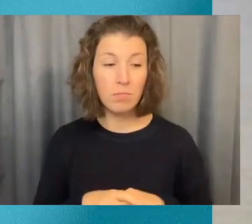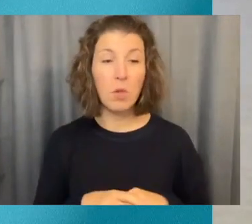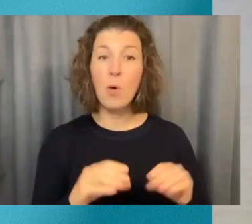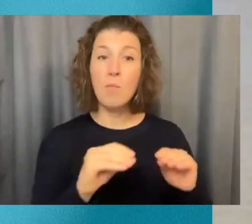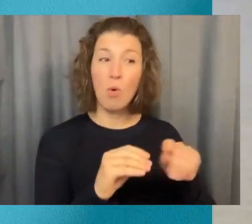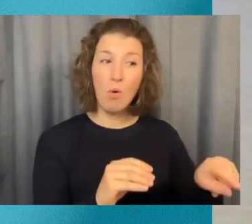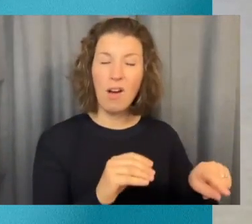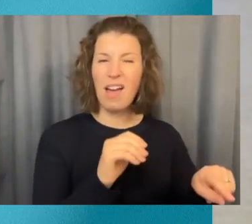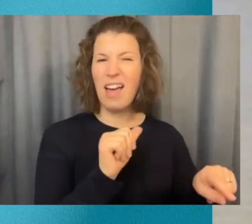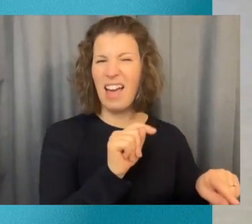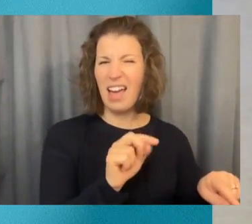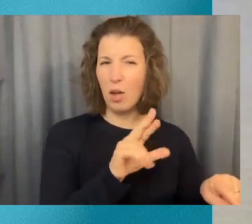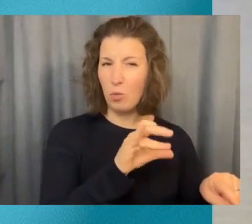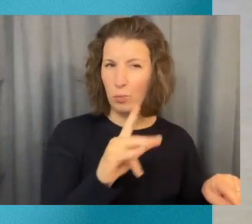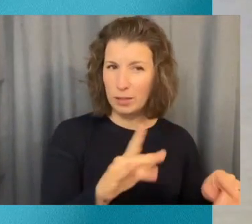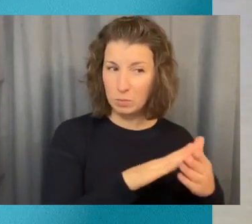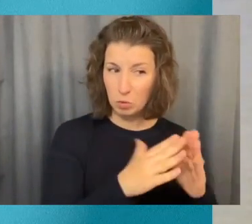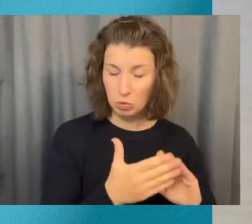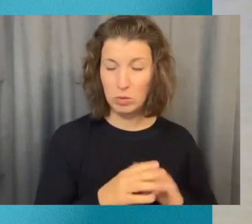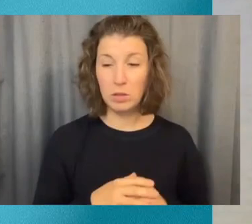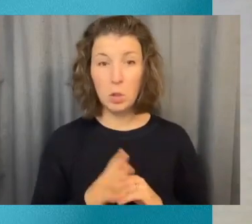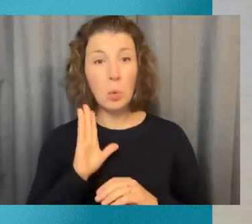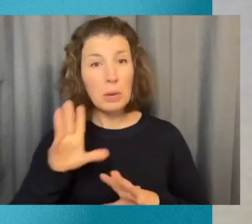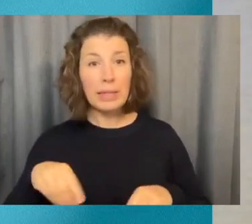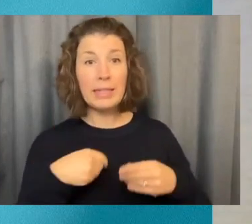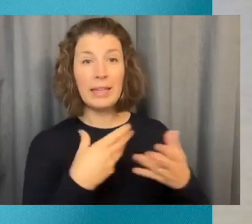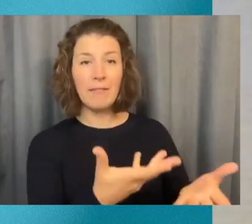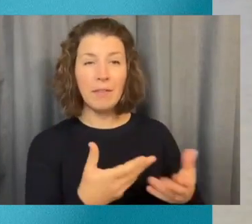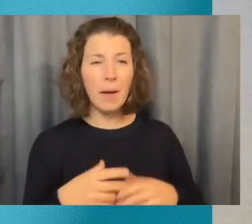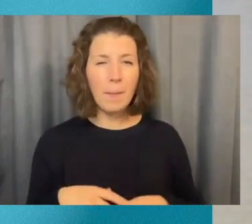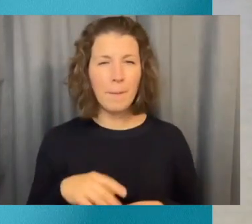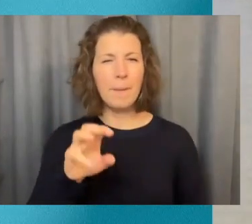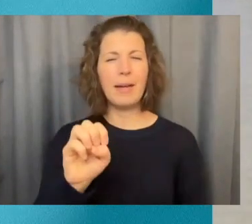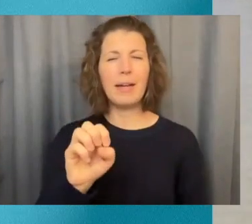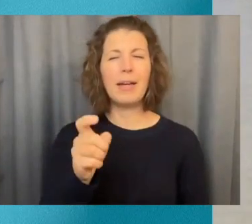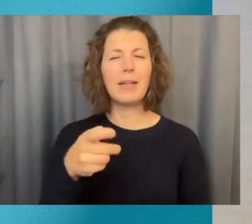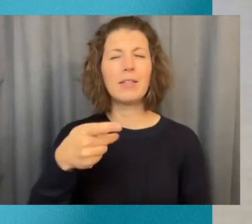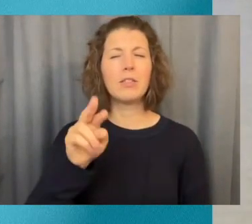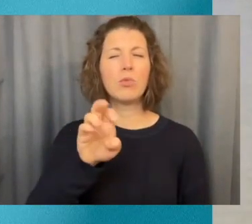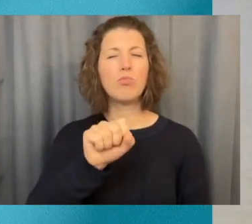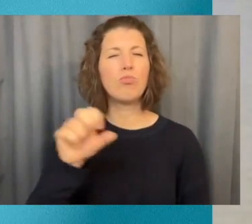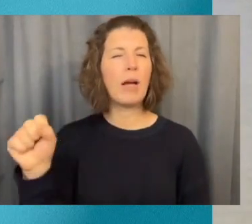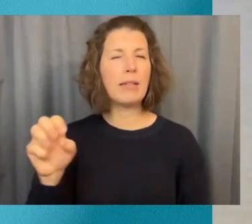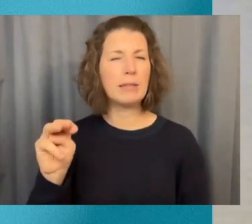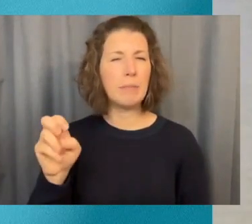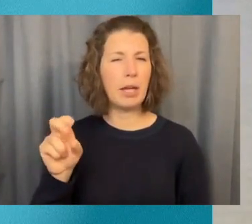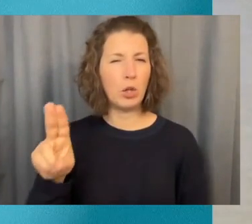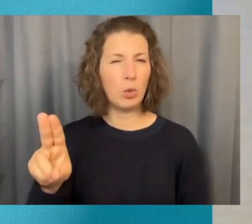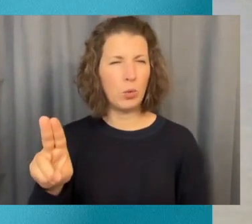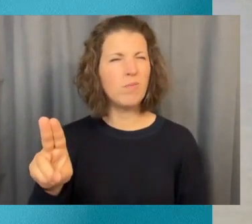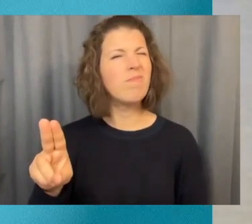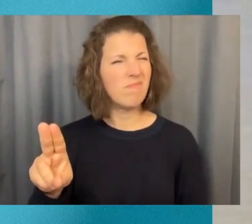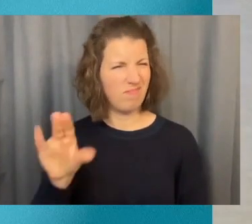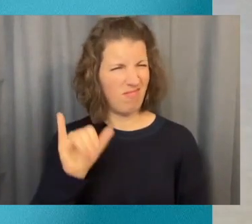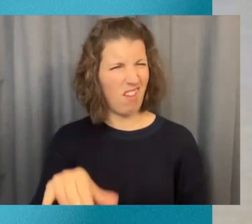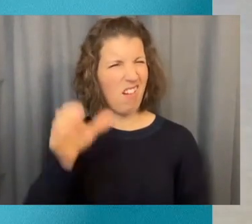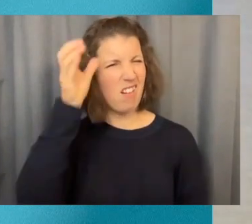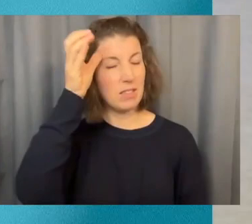that we give them the express menu. And even when it's the express menu,